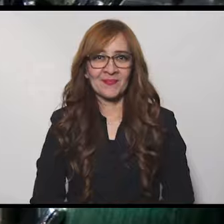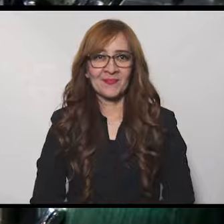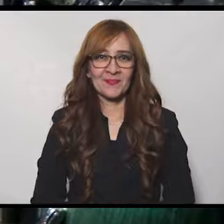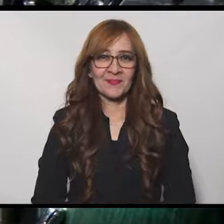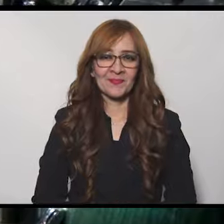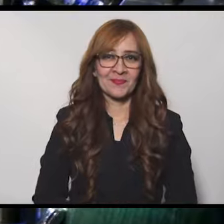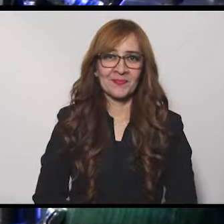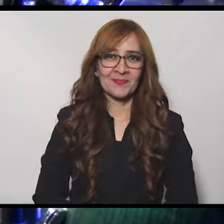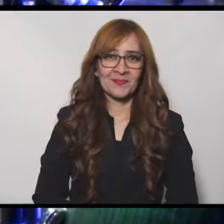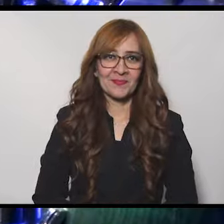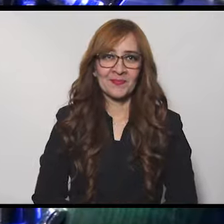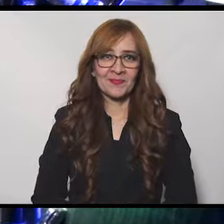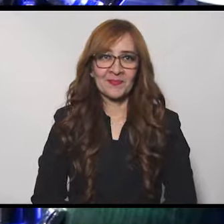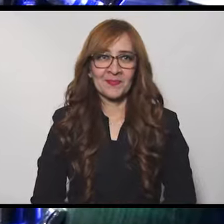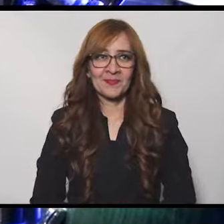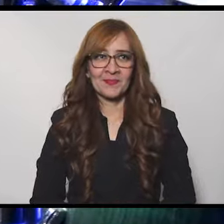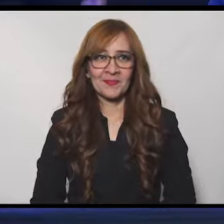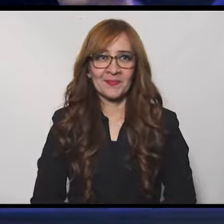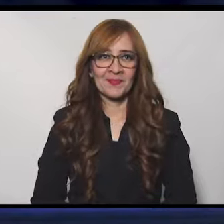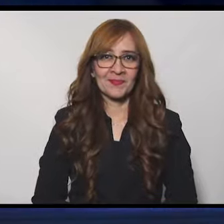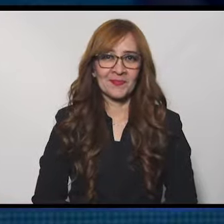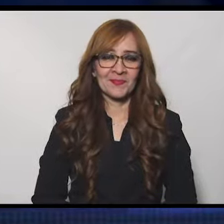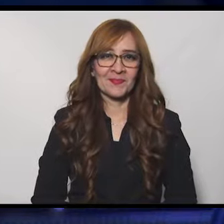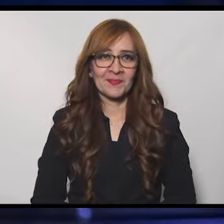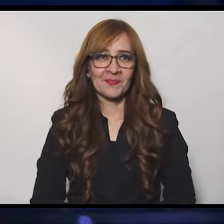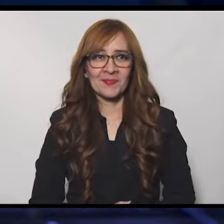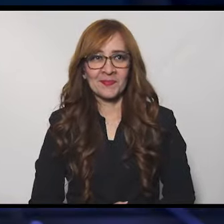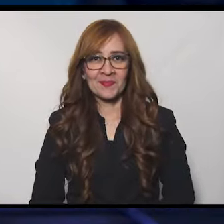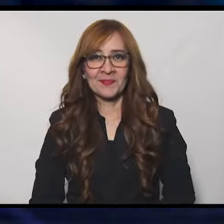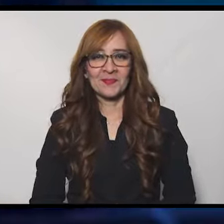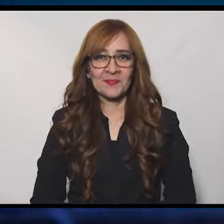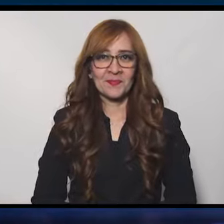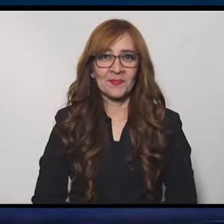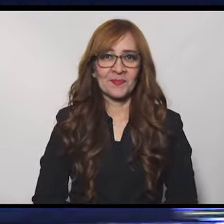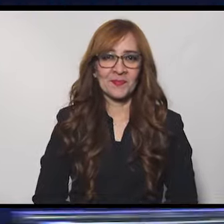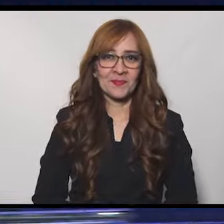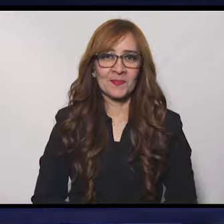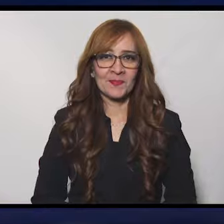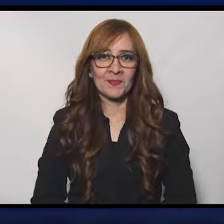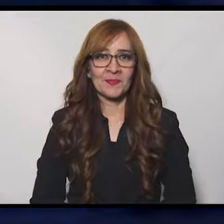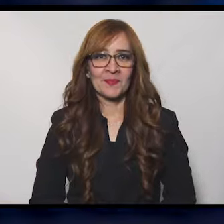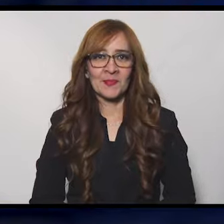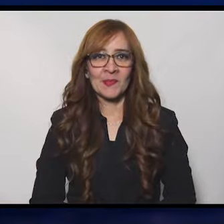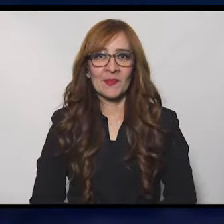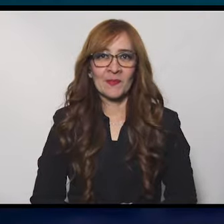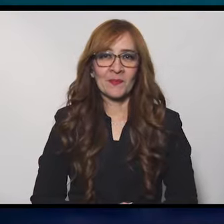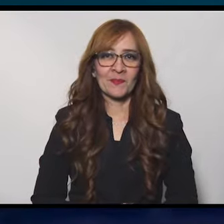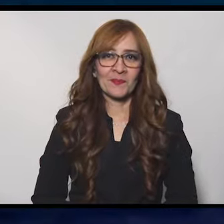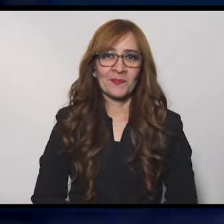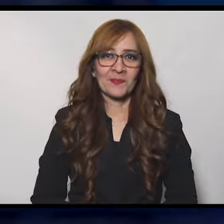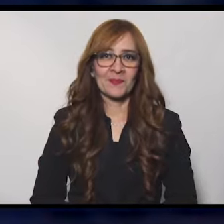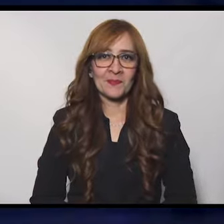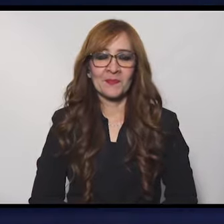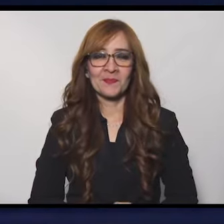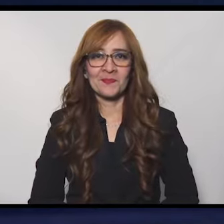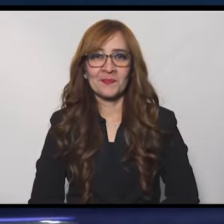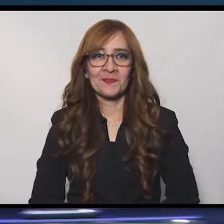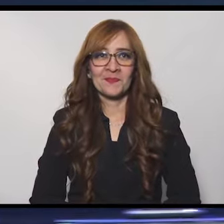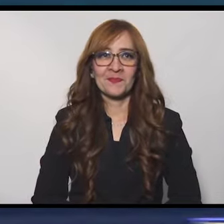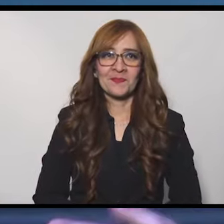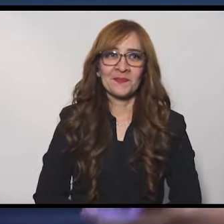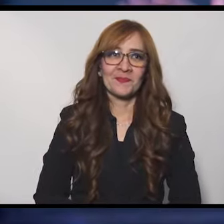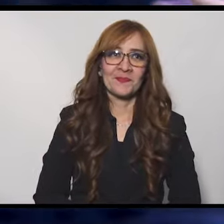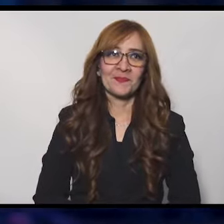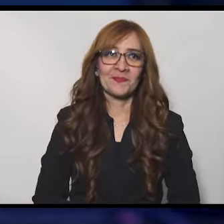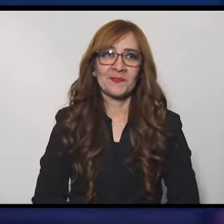up. Get up out of that grave. Get up, get up, get up. What you need to do? Get up out of that grave. Get up, get up, get up. Come